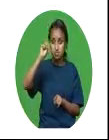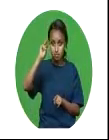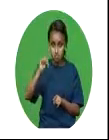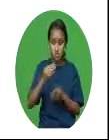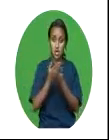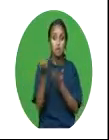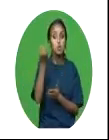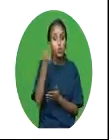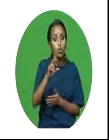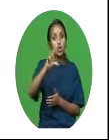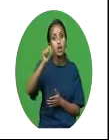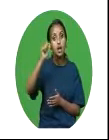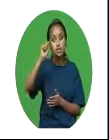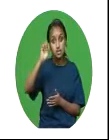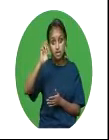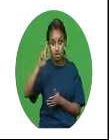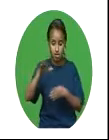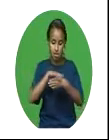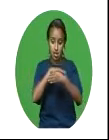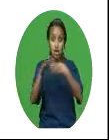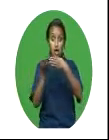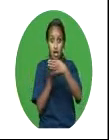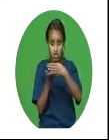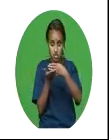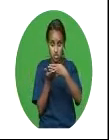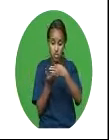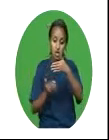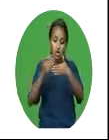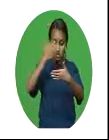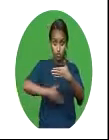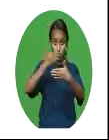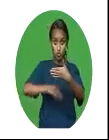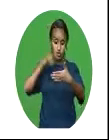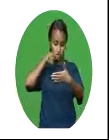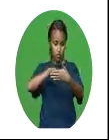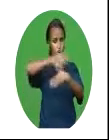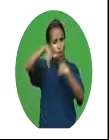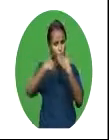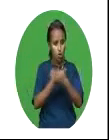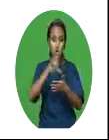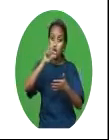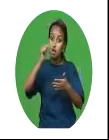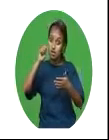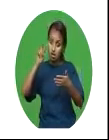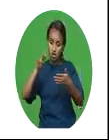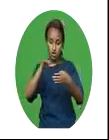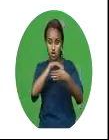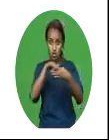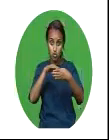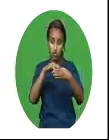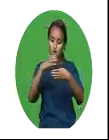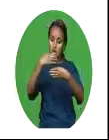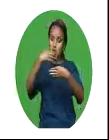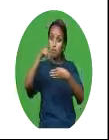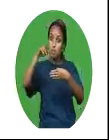or lateral edges. In the front view, all lateral edges of the prism